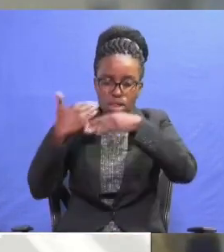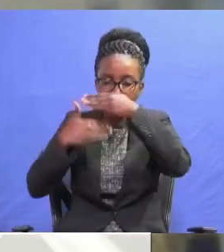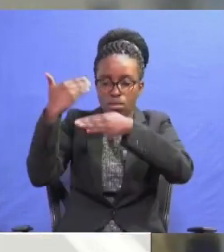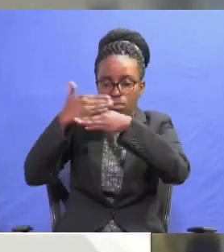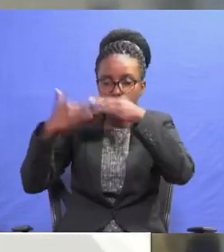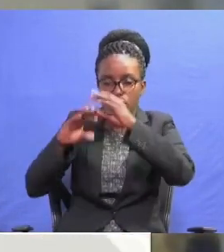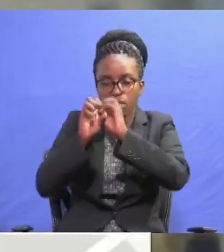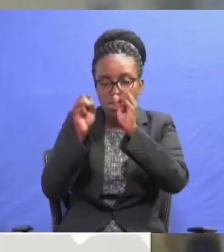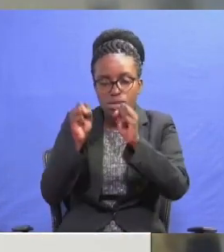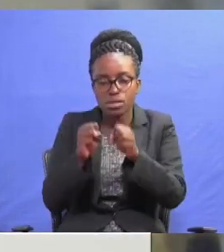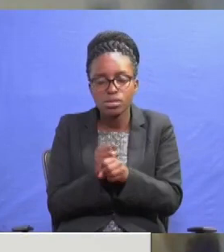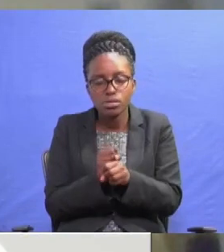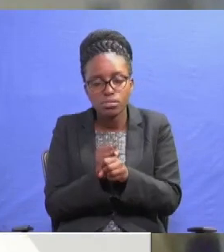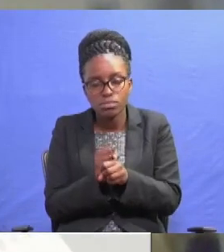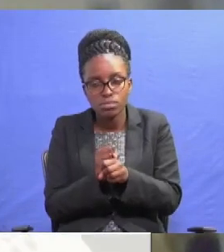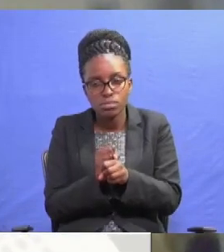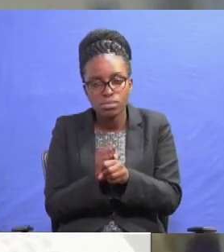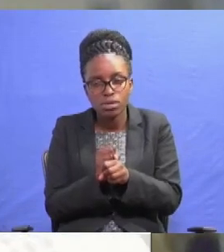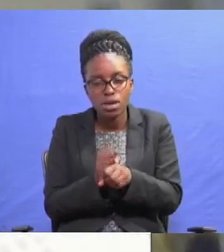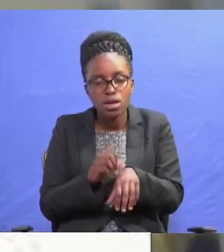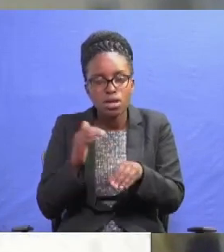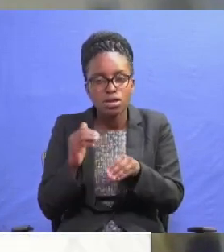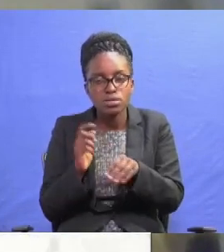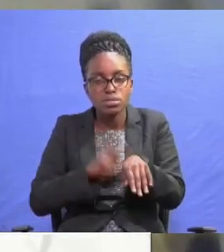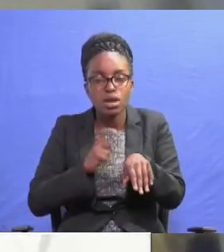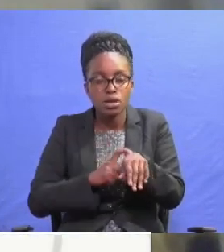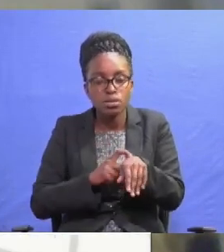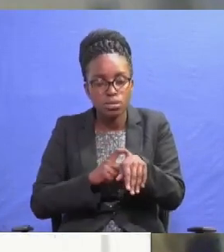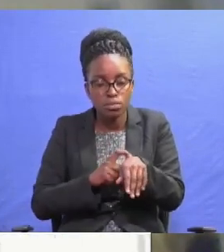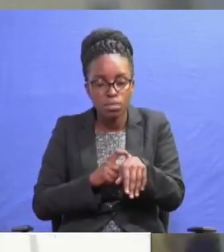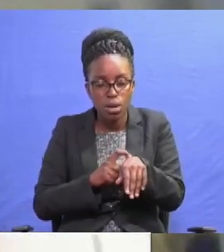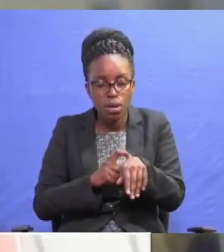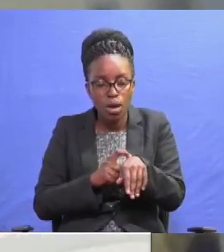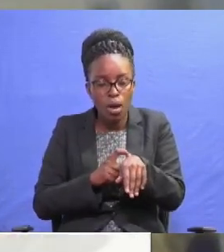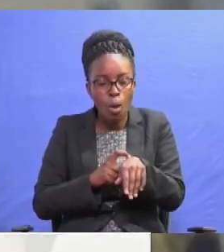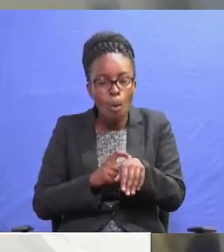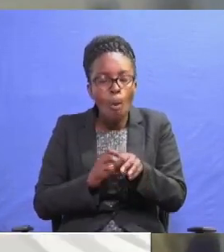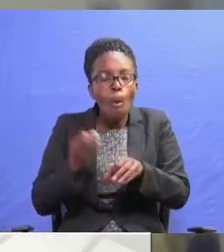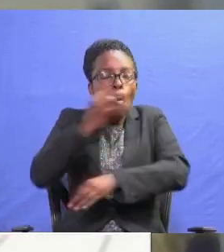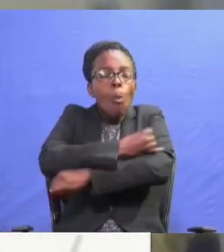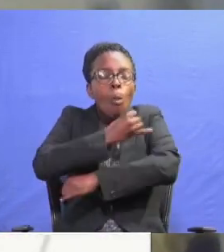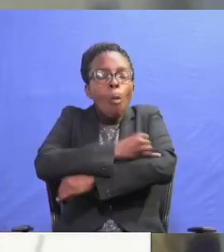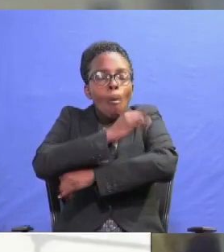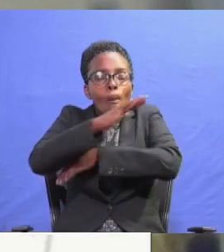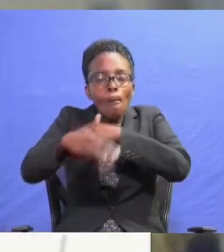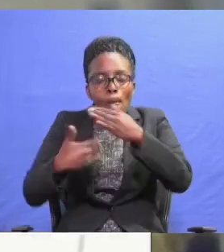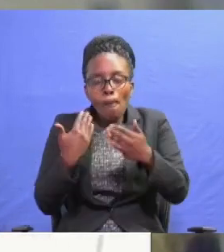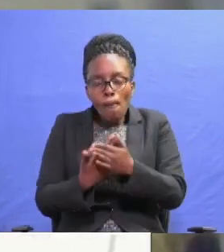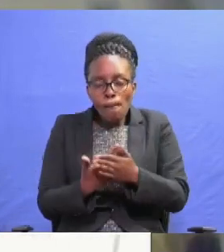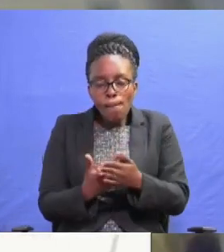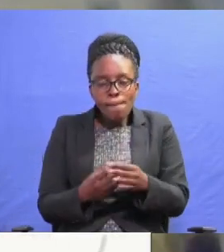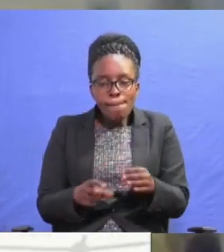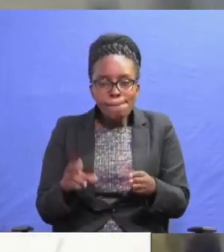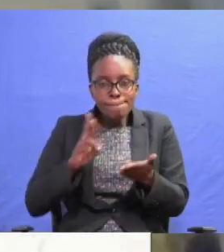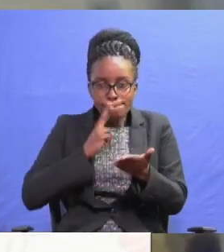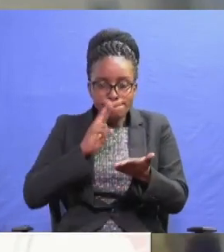environment. So it's a very complicated dynamic, but even institutions and legislative processes